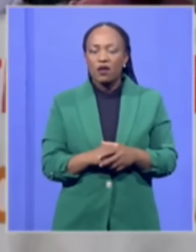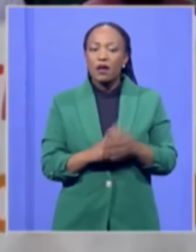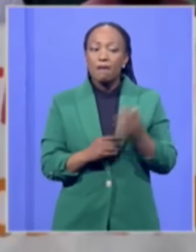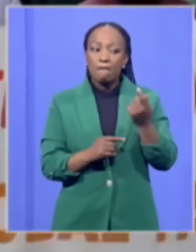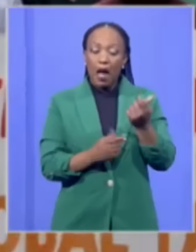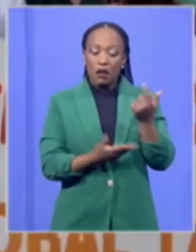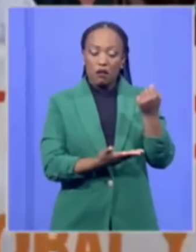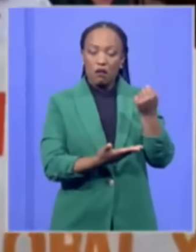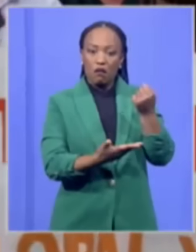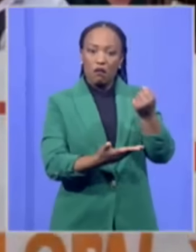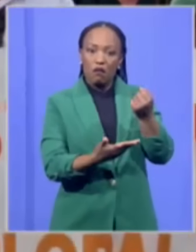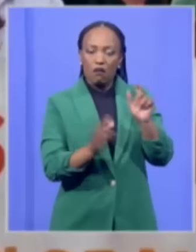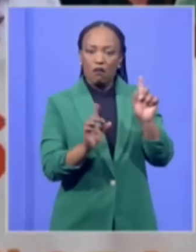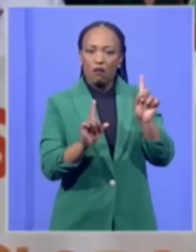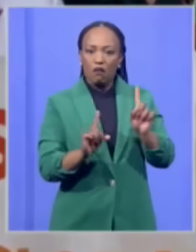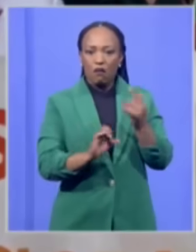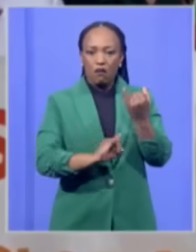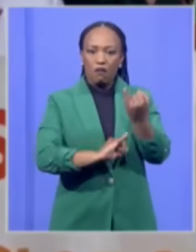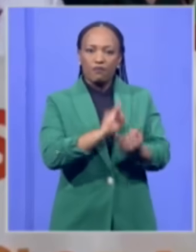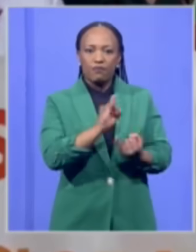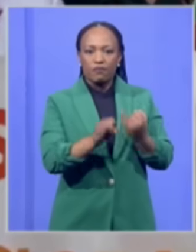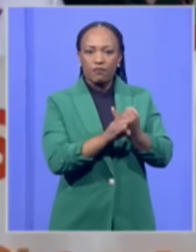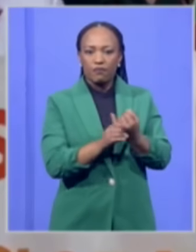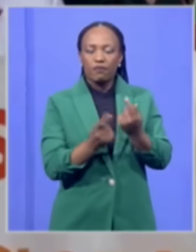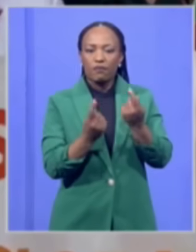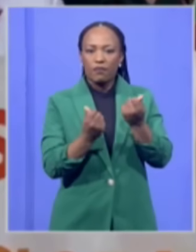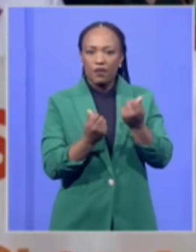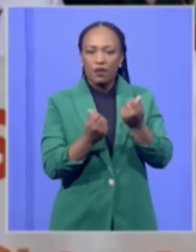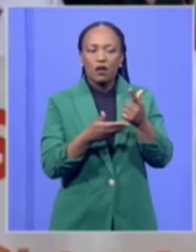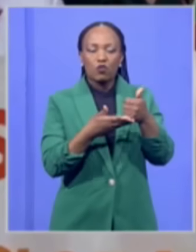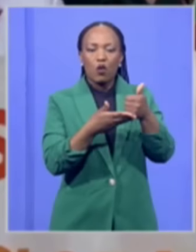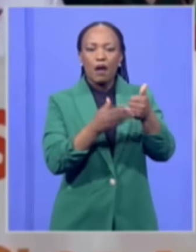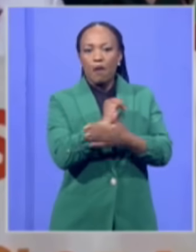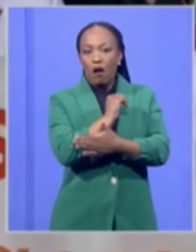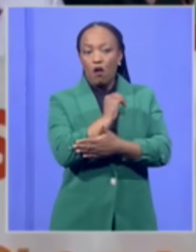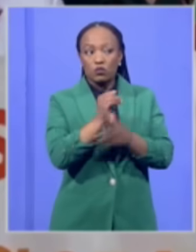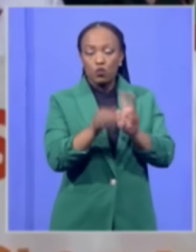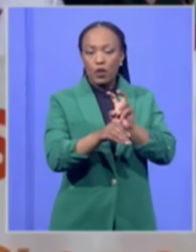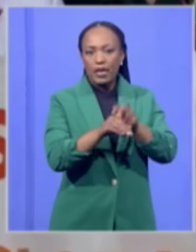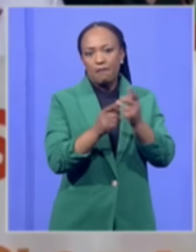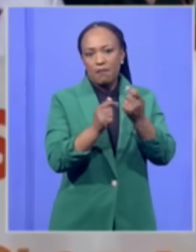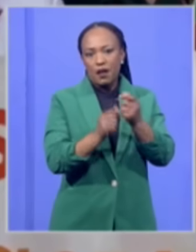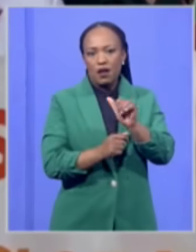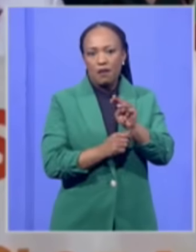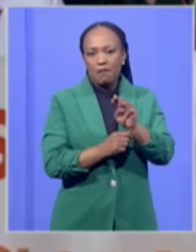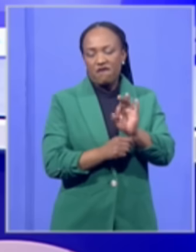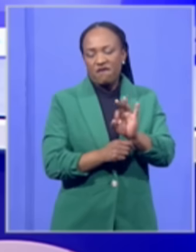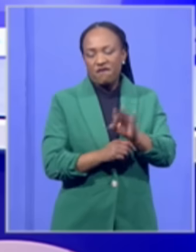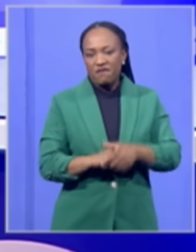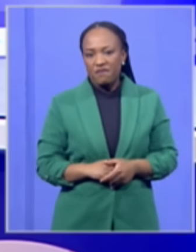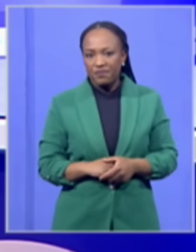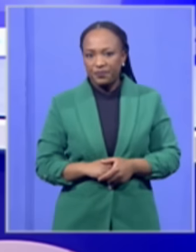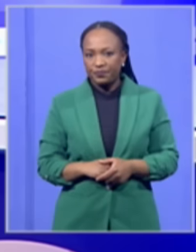seo se kgethegilego sa boditšhabatšhaba sa mašeleng e thuše dinaga tšeo di hlokago kudu.